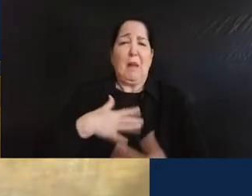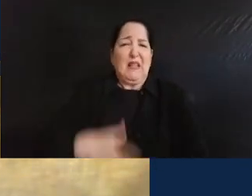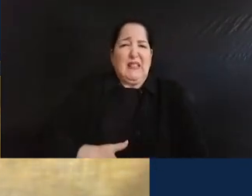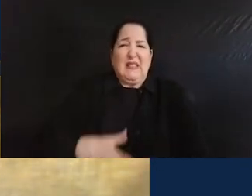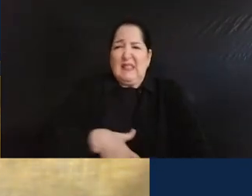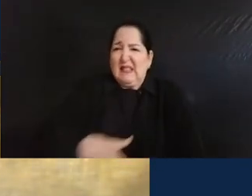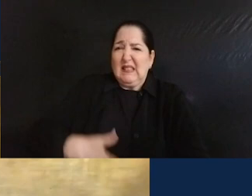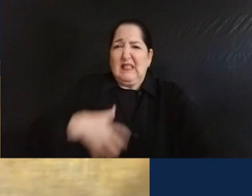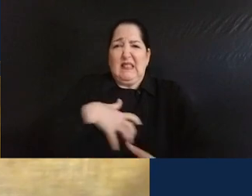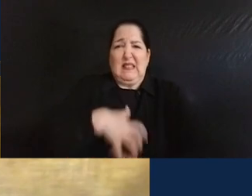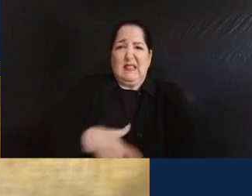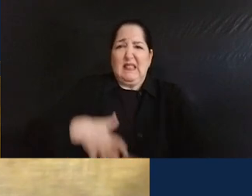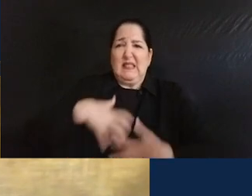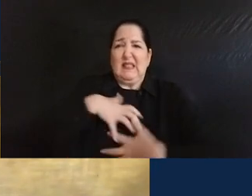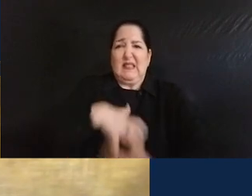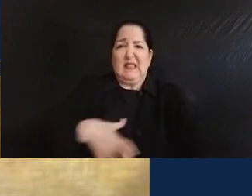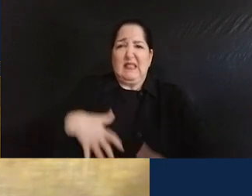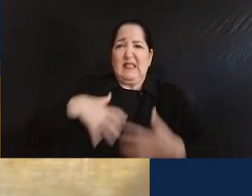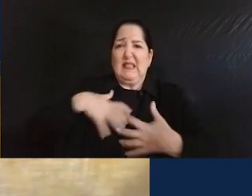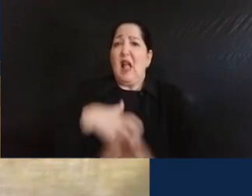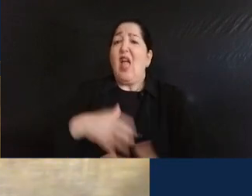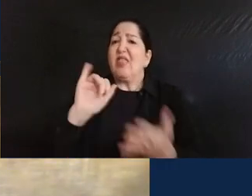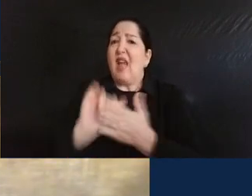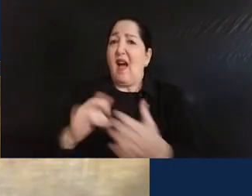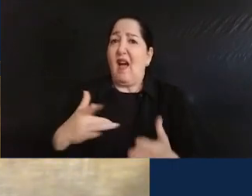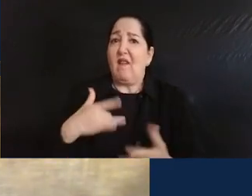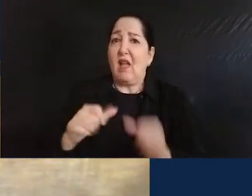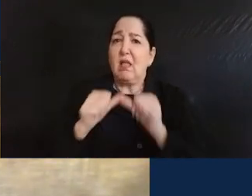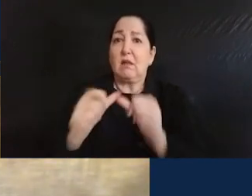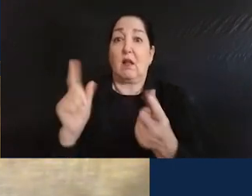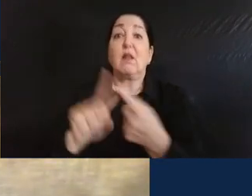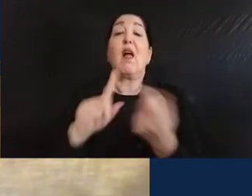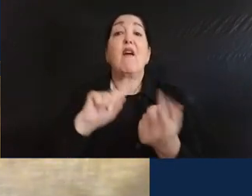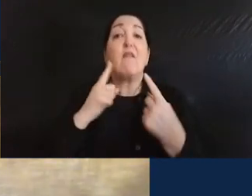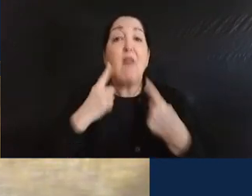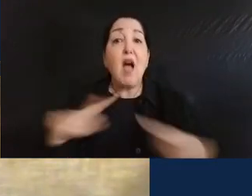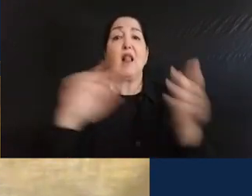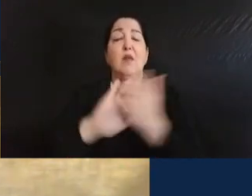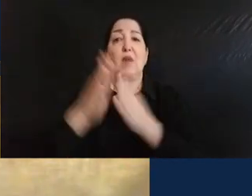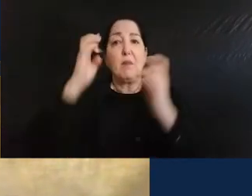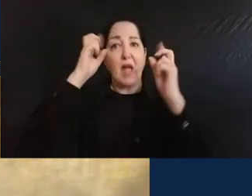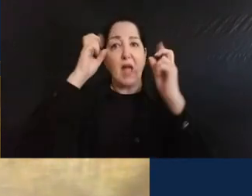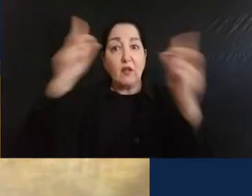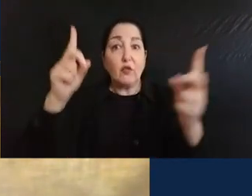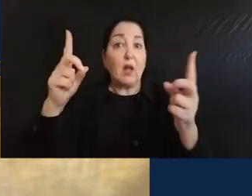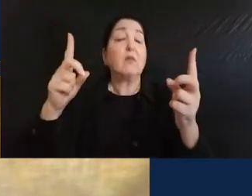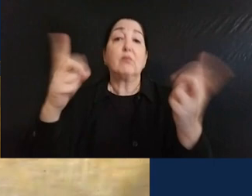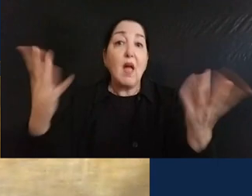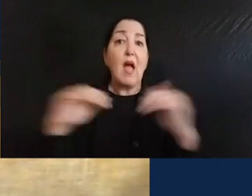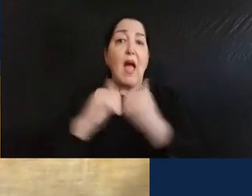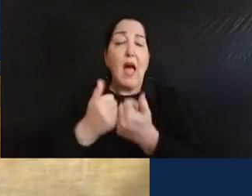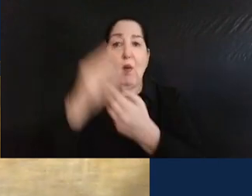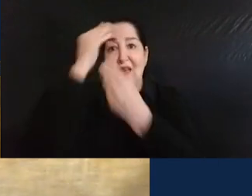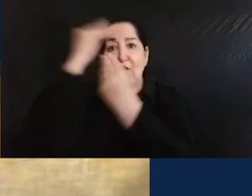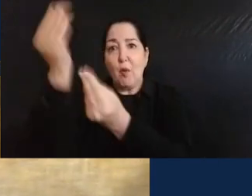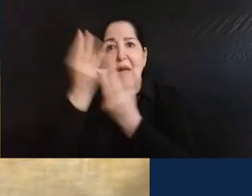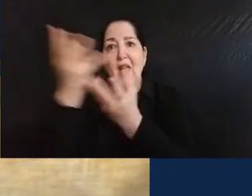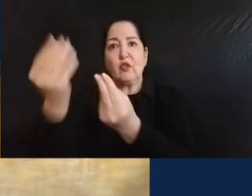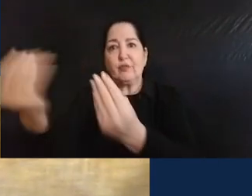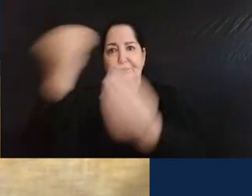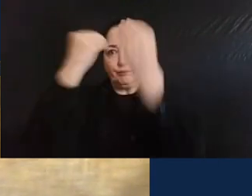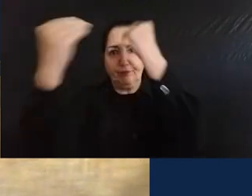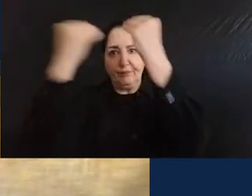knots. And that feeling lasted until I finally got educated. You know, I got the information